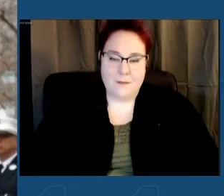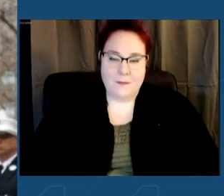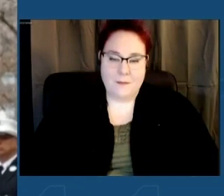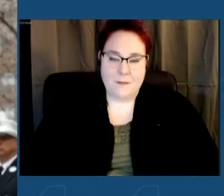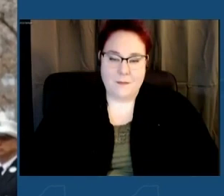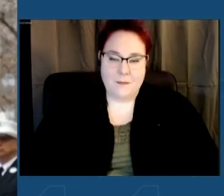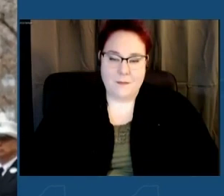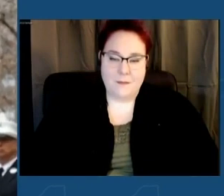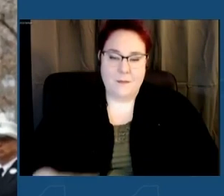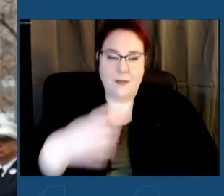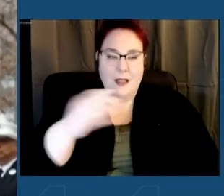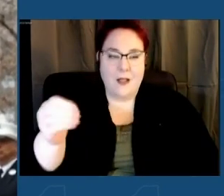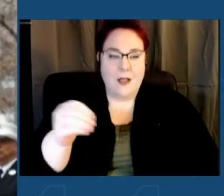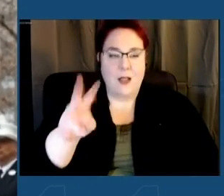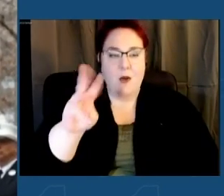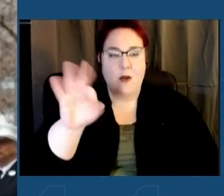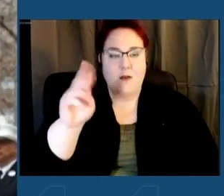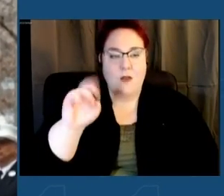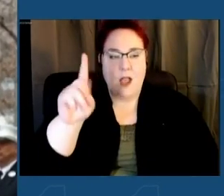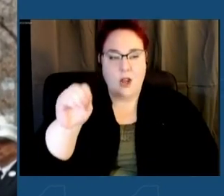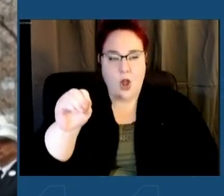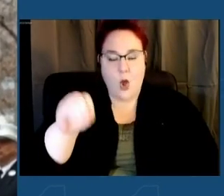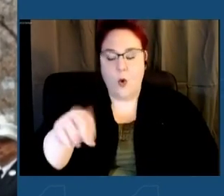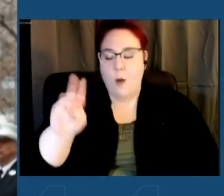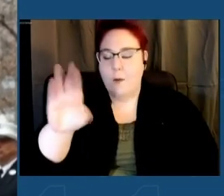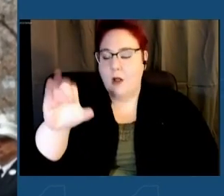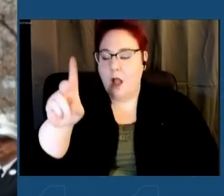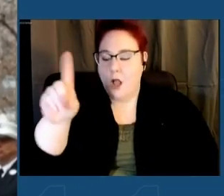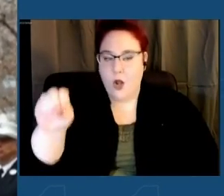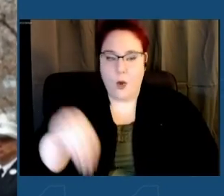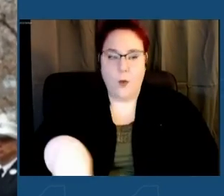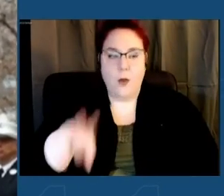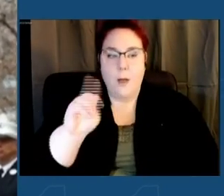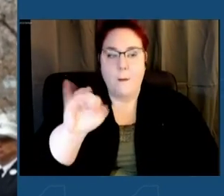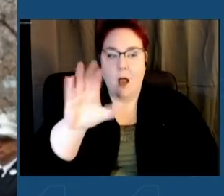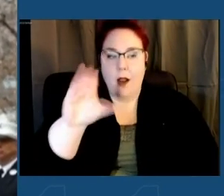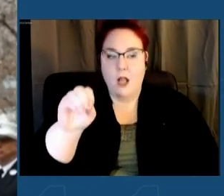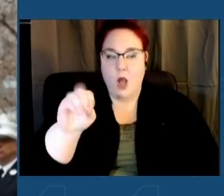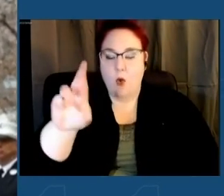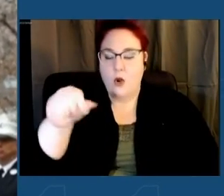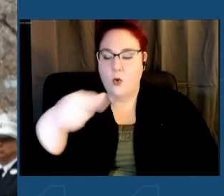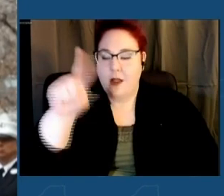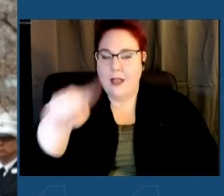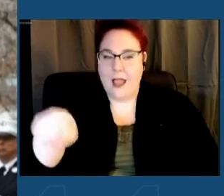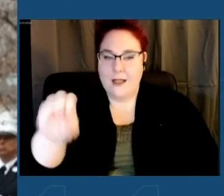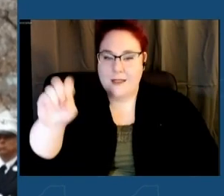And Wilfredo Mercado and Monica Rodriguez Smith and her unborn child.